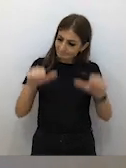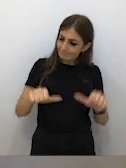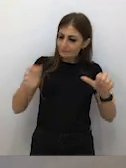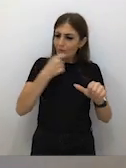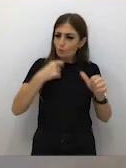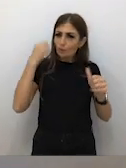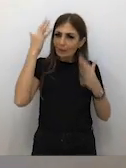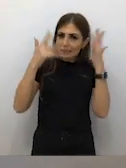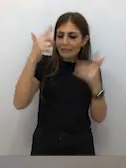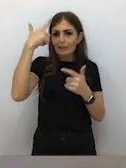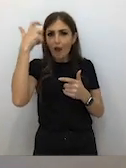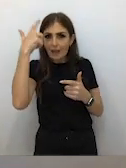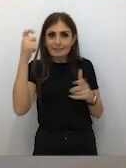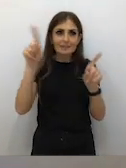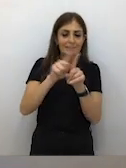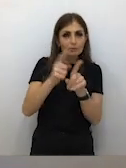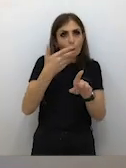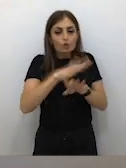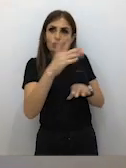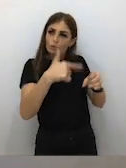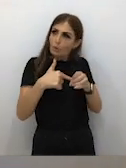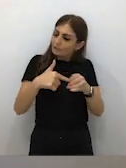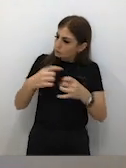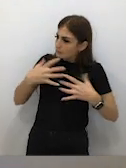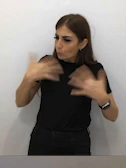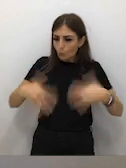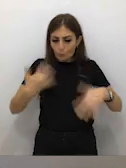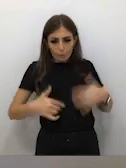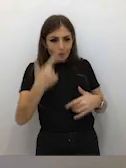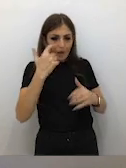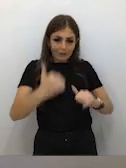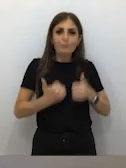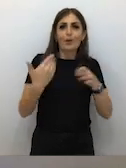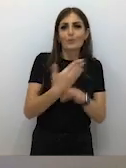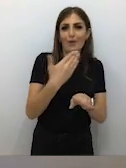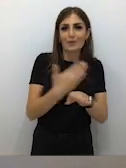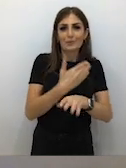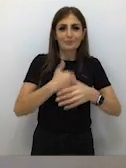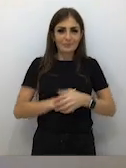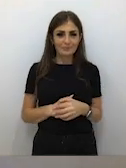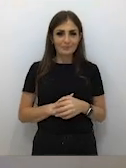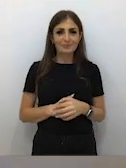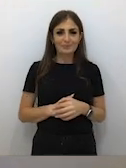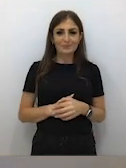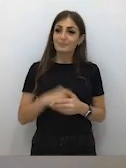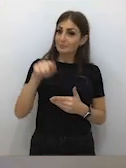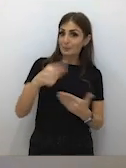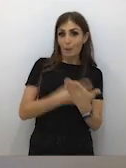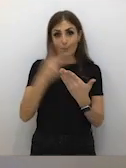It affirmed some thinkings and ideas and also gave me new questions that I'm currently embedding into my